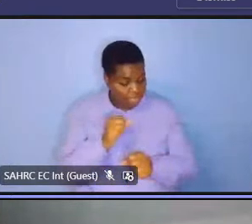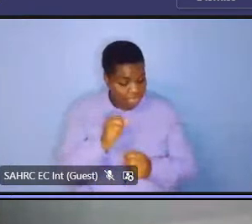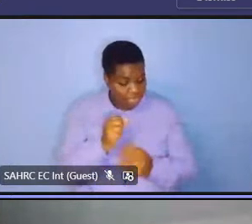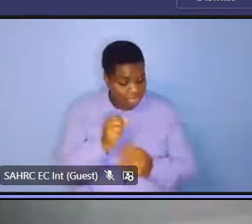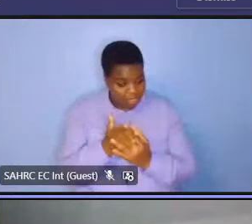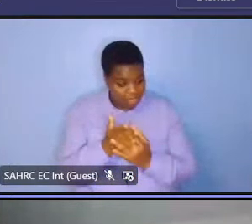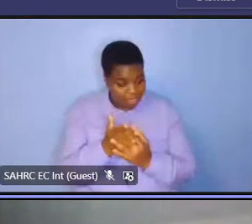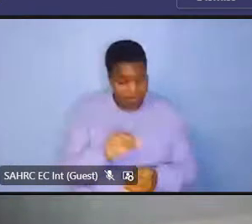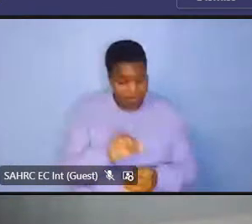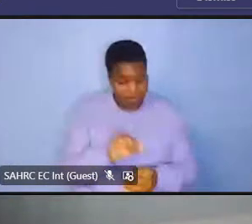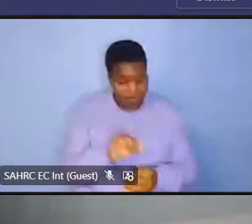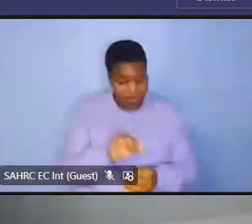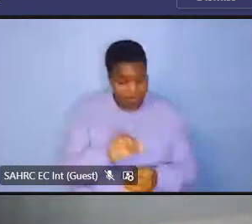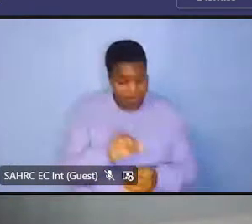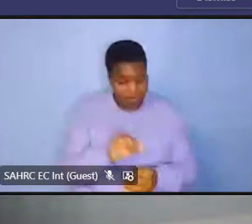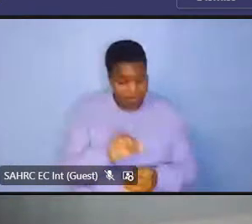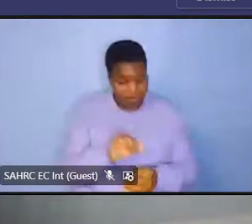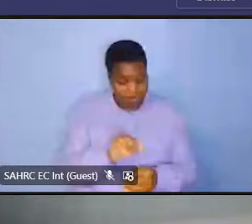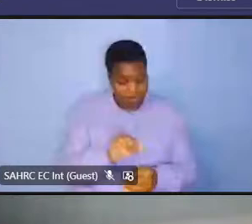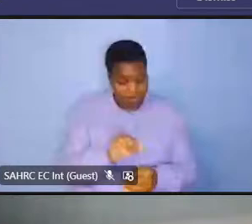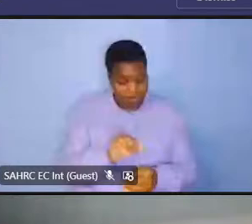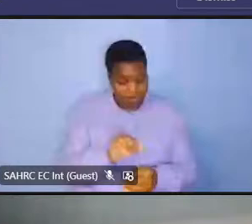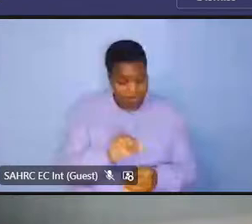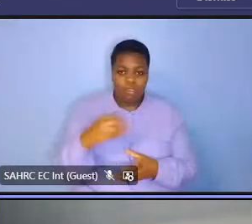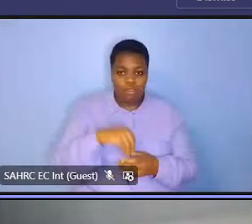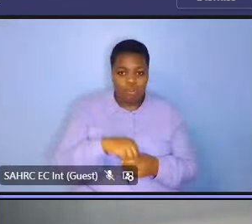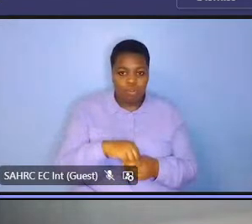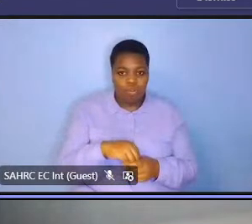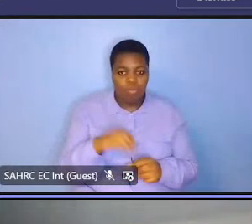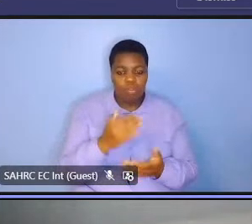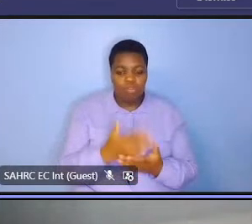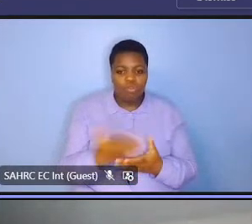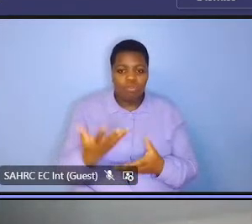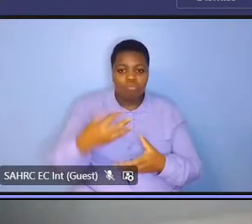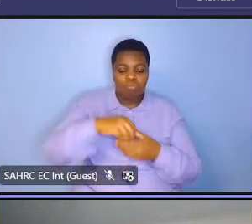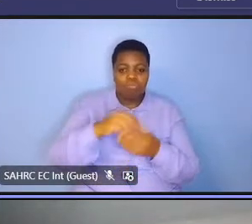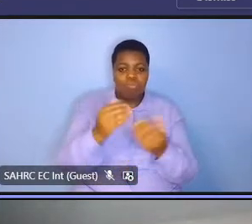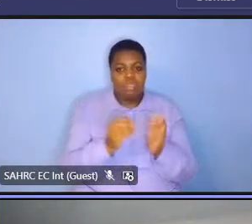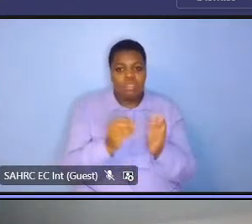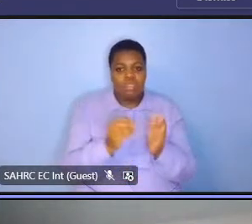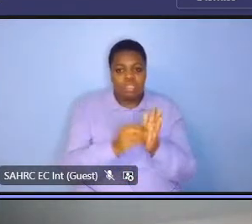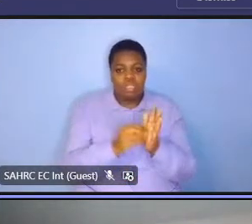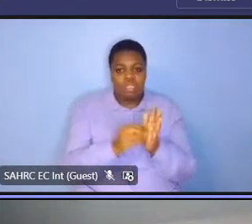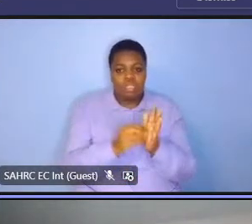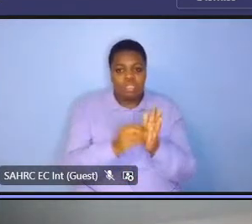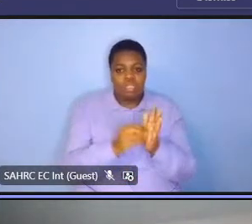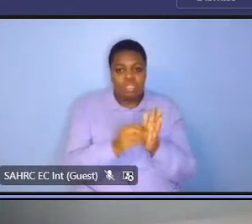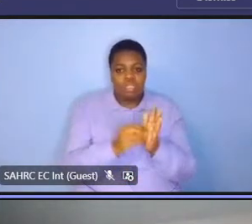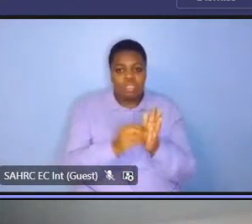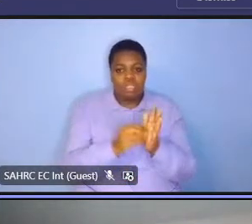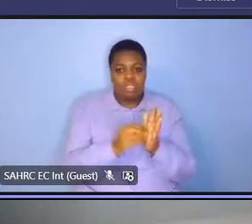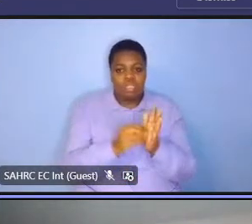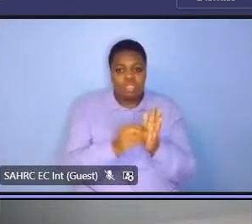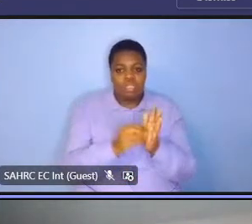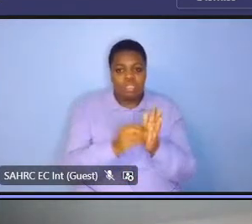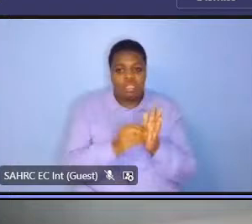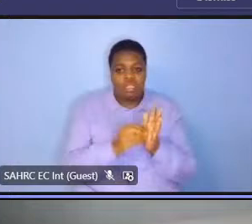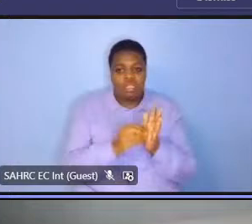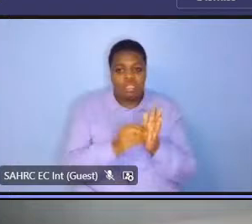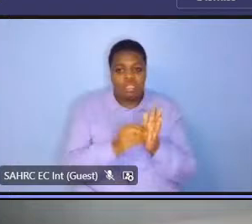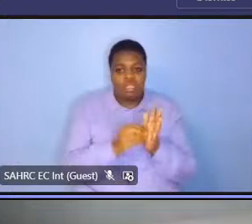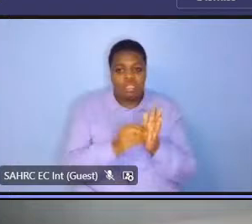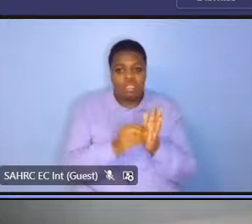by the school, and measures should be included to accommodate learners whose religious beliefs and cultural practices